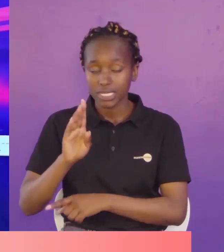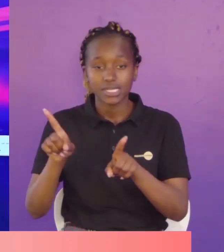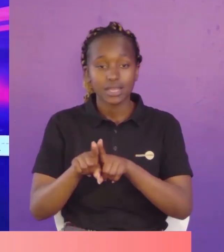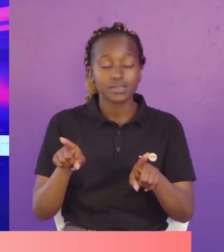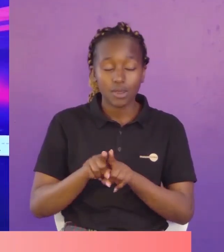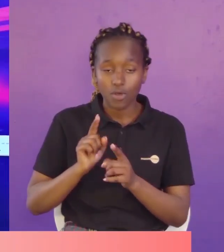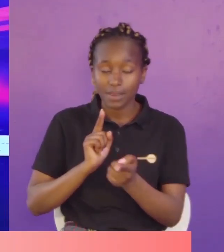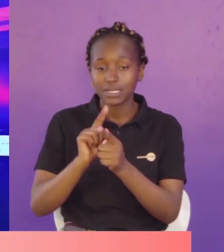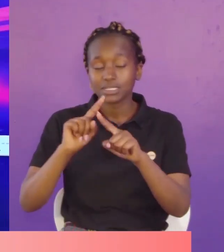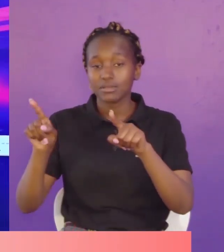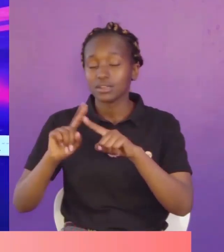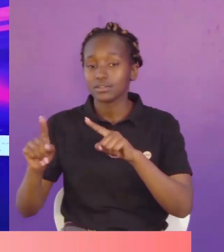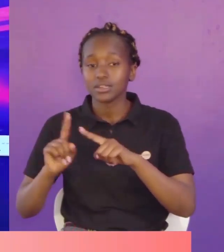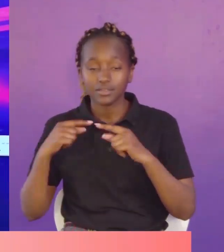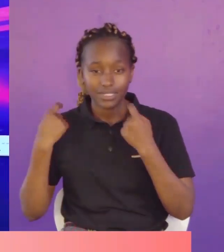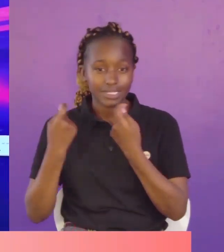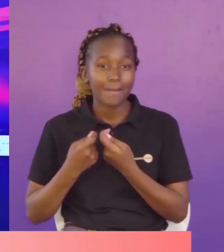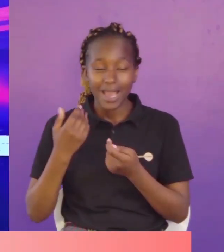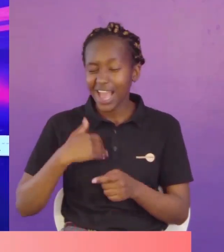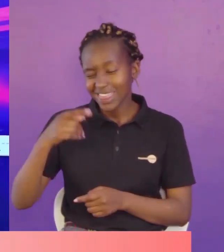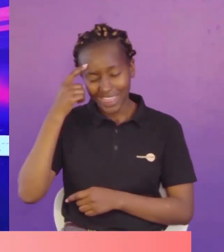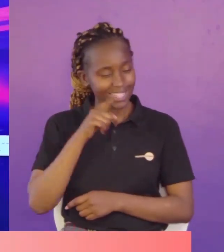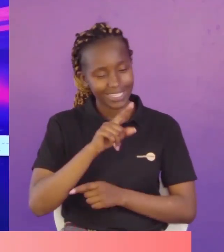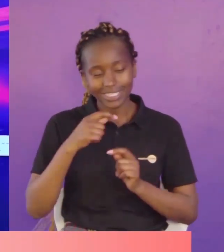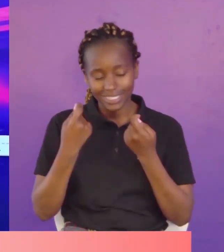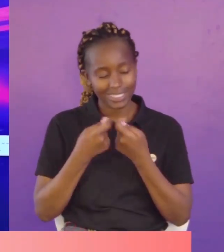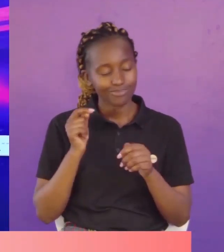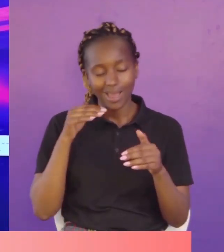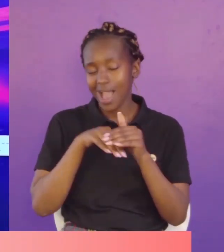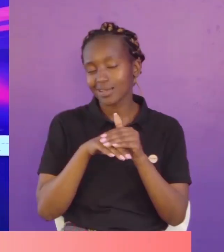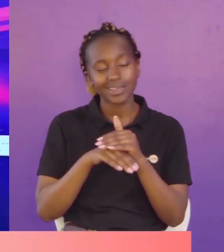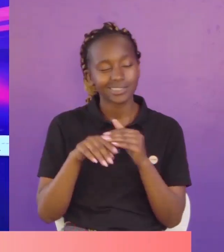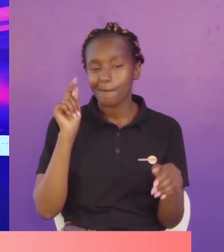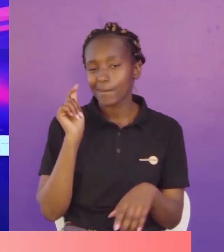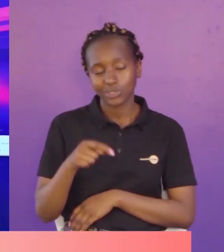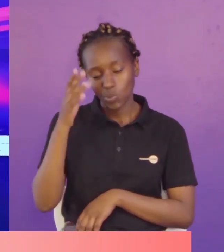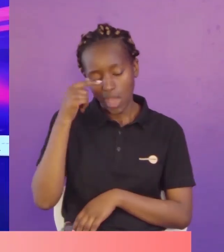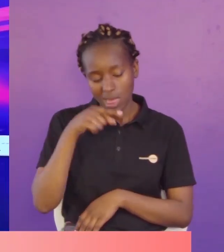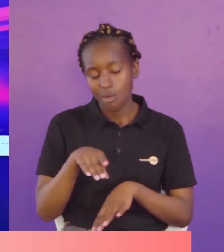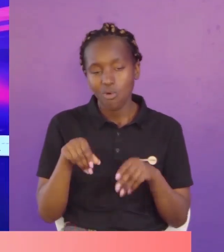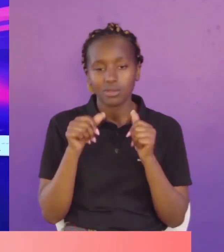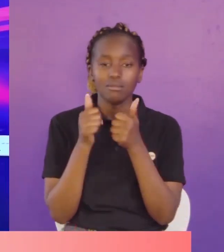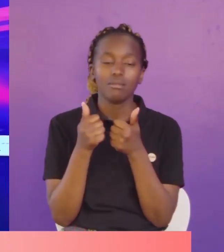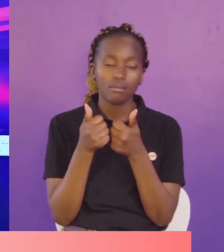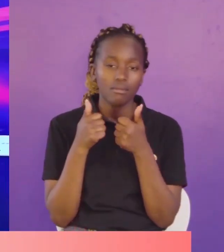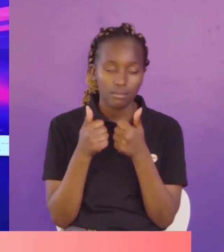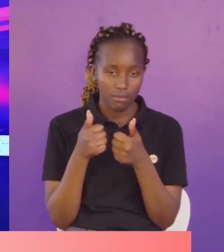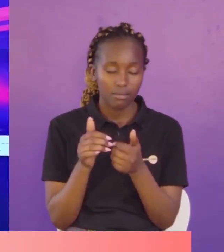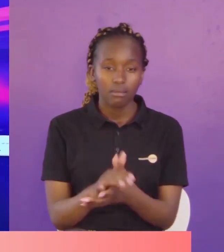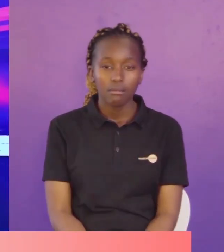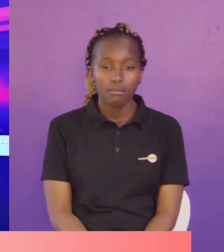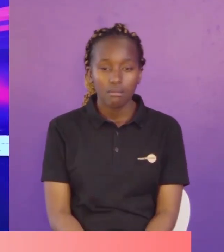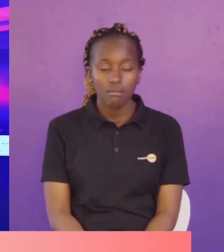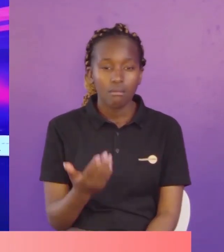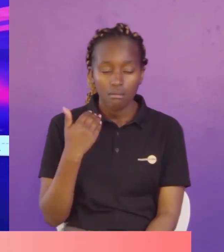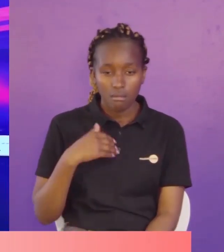is ni kama tu wamepewa walkover. It is a walkover for them. That is a walkover, by the way. I don't see, and